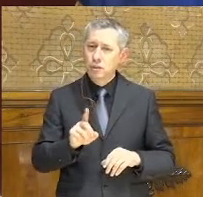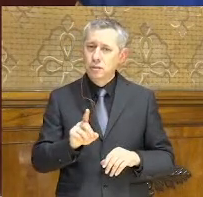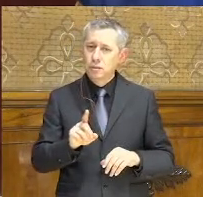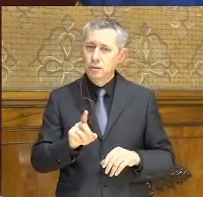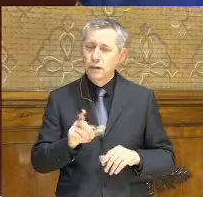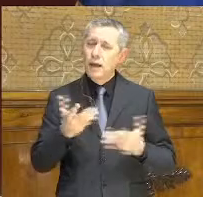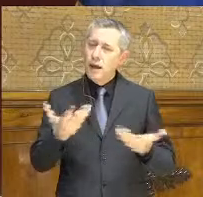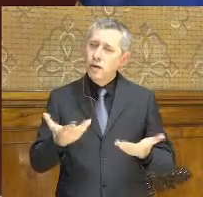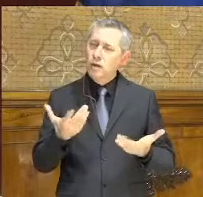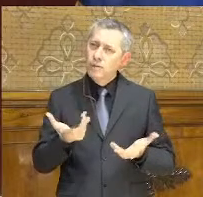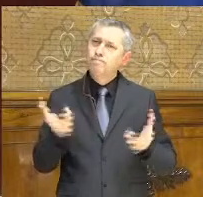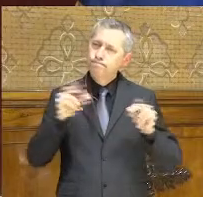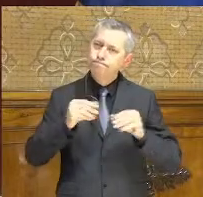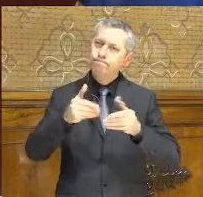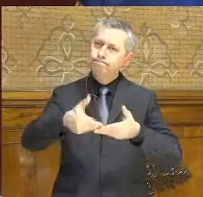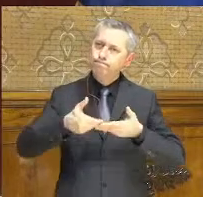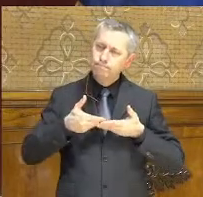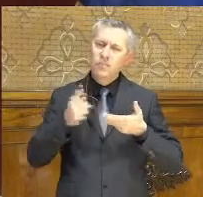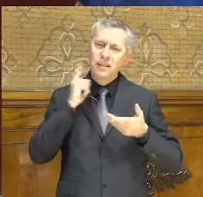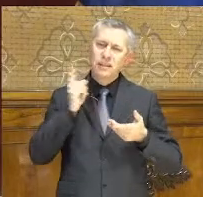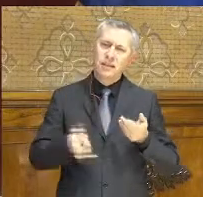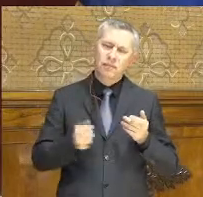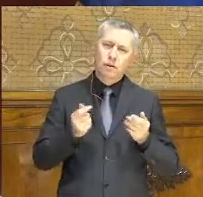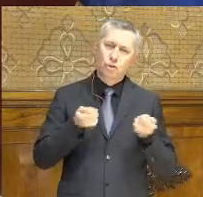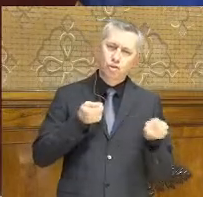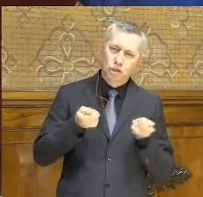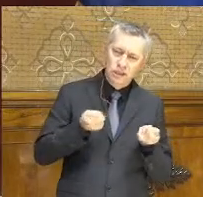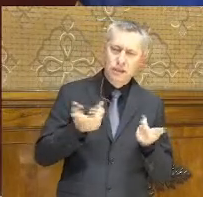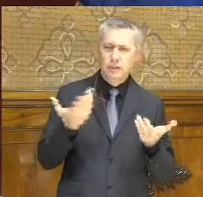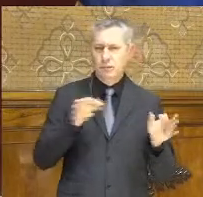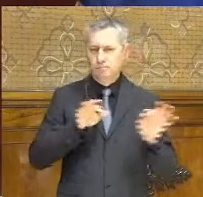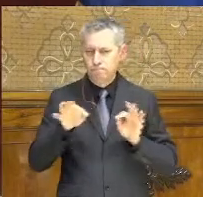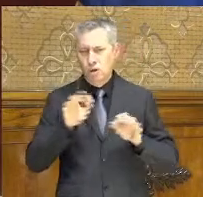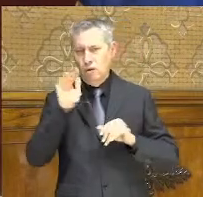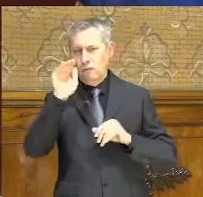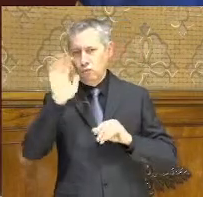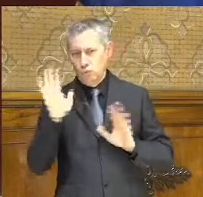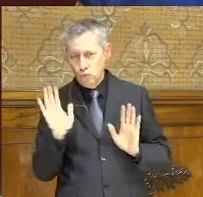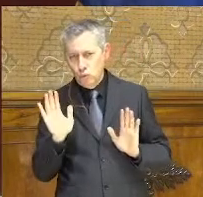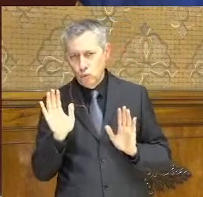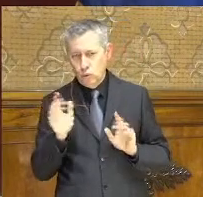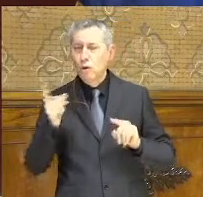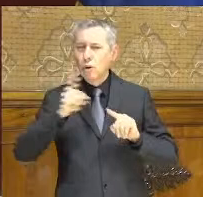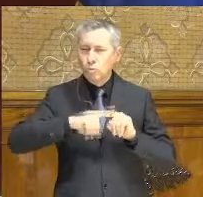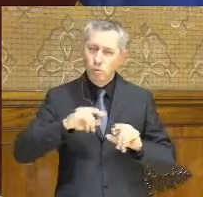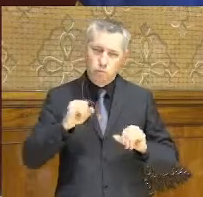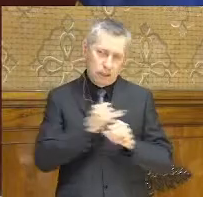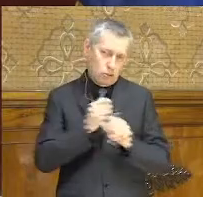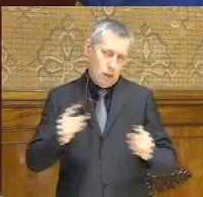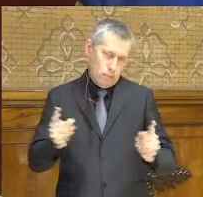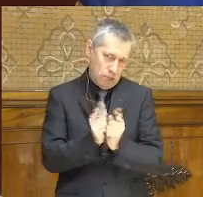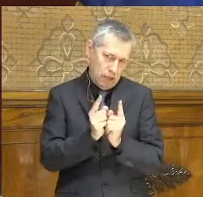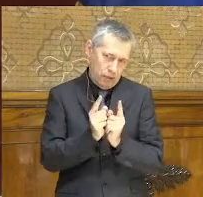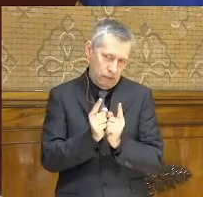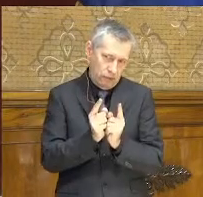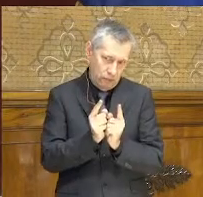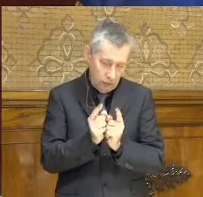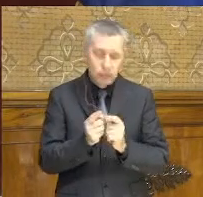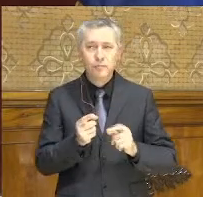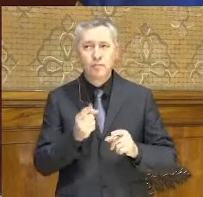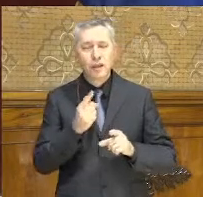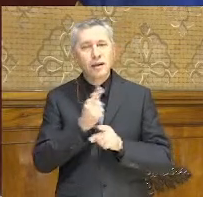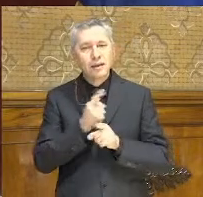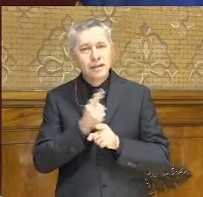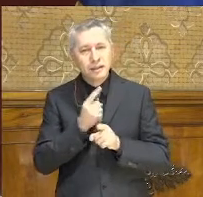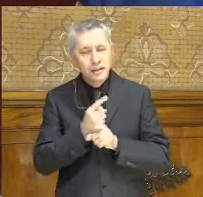freedom's possible futures, even as they fly past us in short moments. How long will this protest last, people ask?